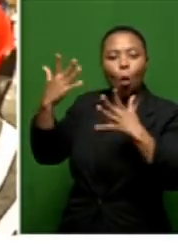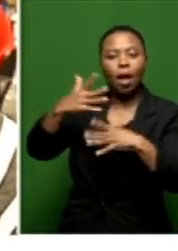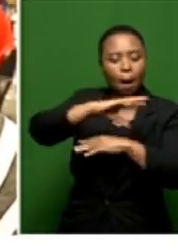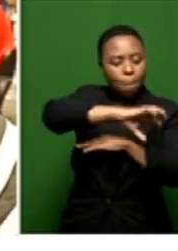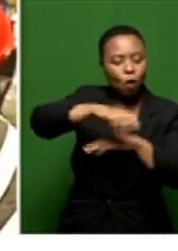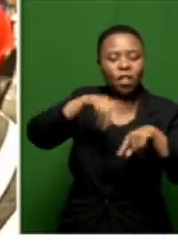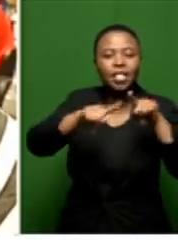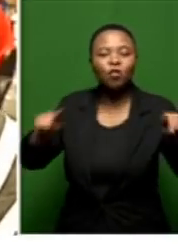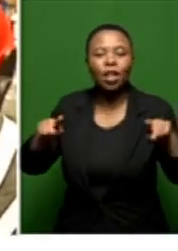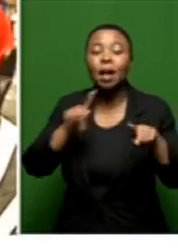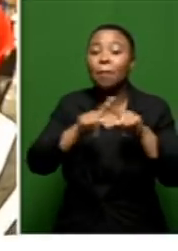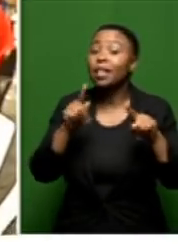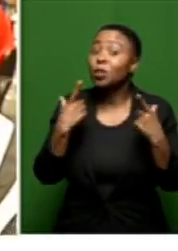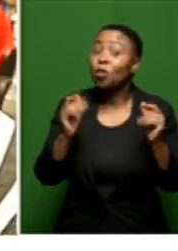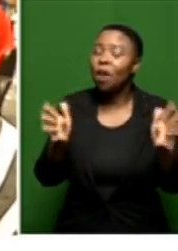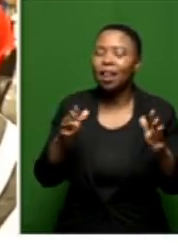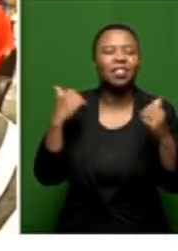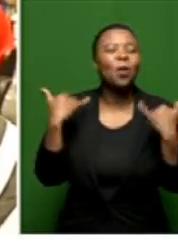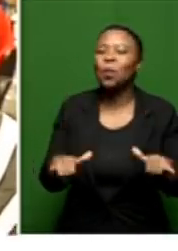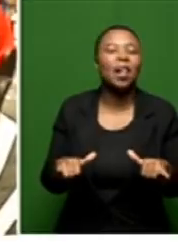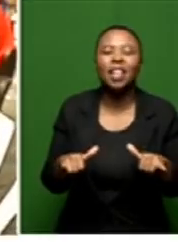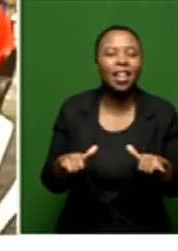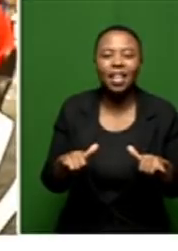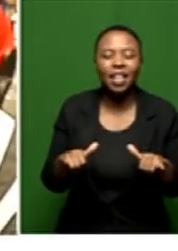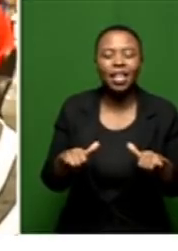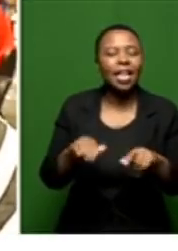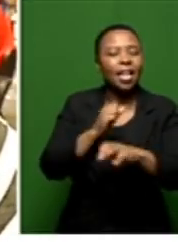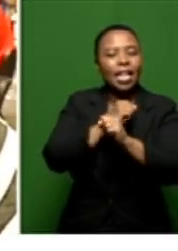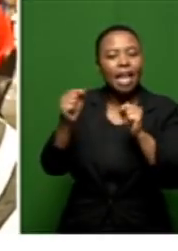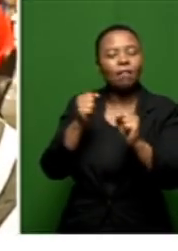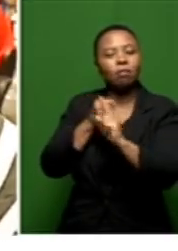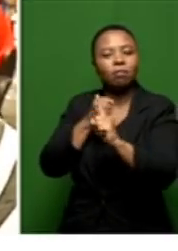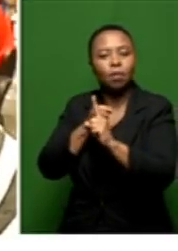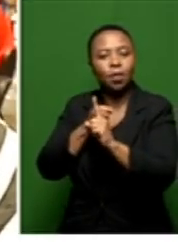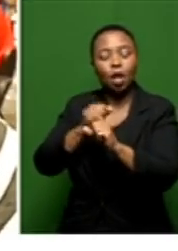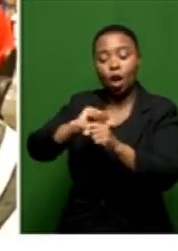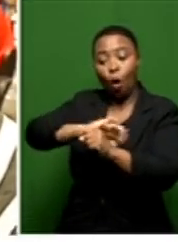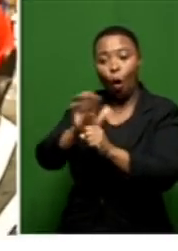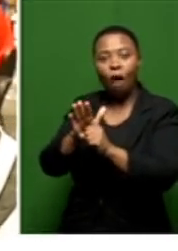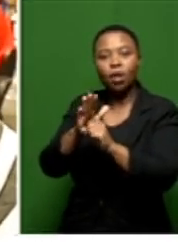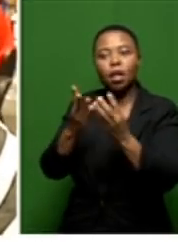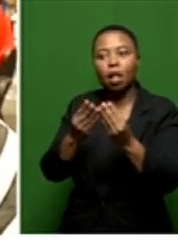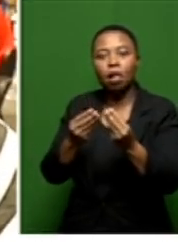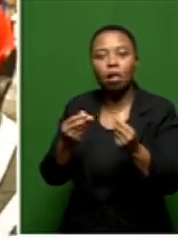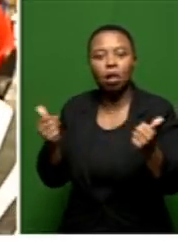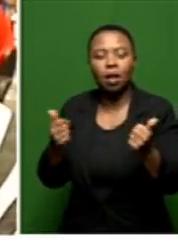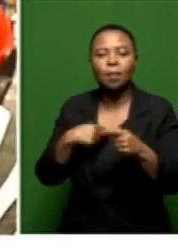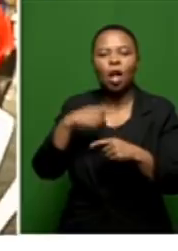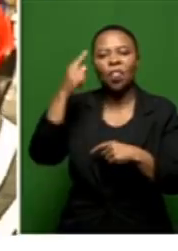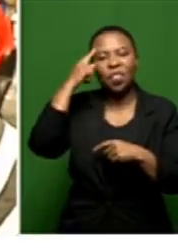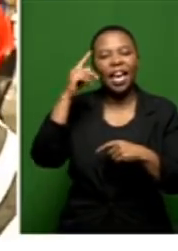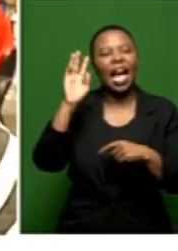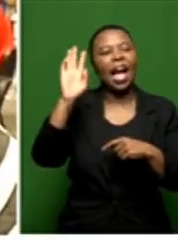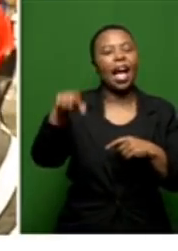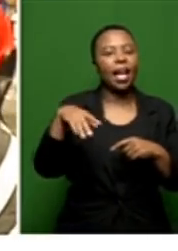didn't do this. They didn't activate for how they see COVID recovery happening. They simply took this, I think, I